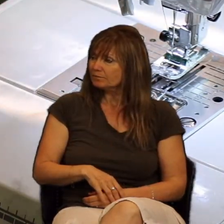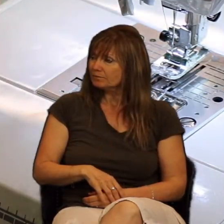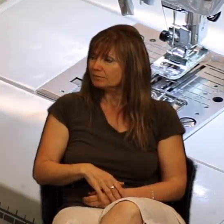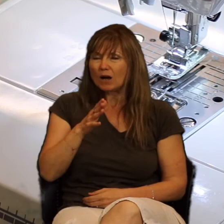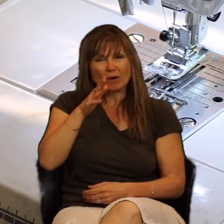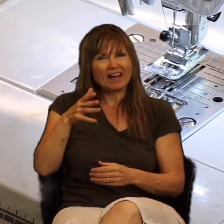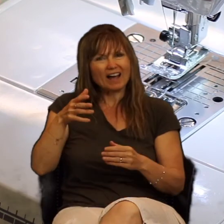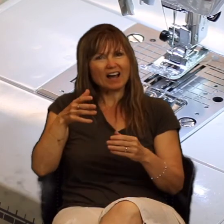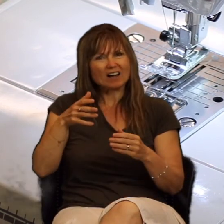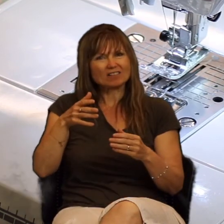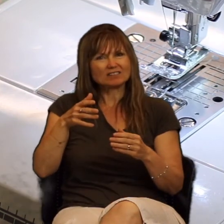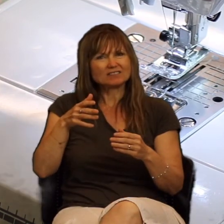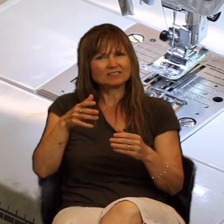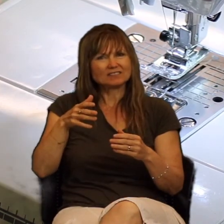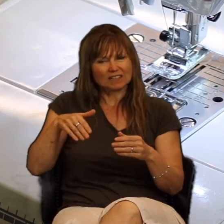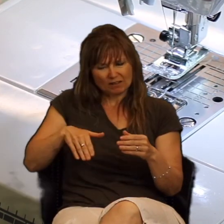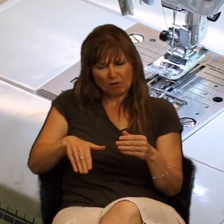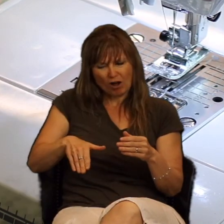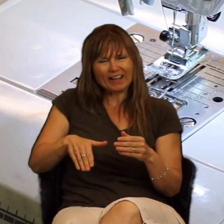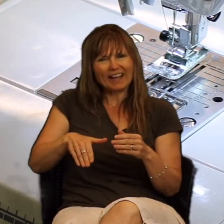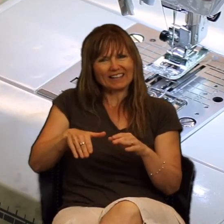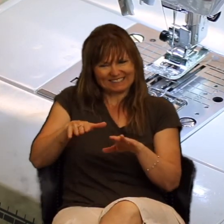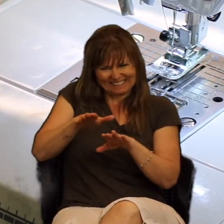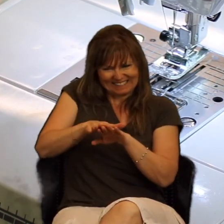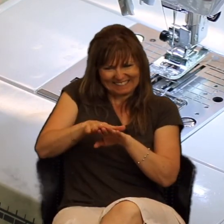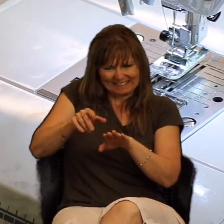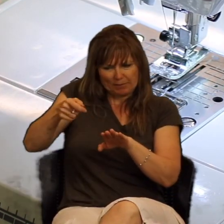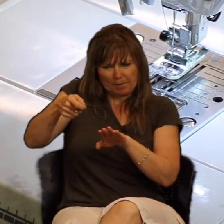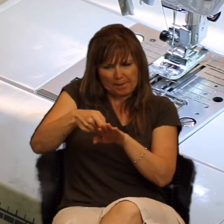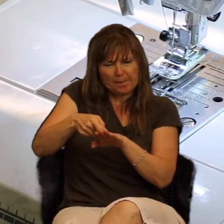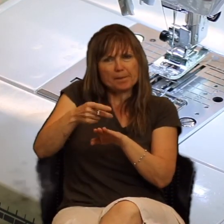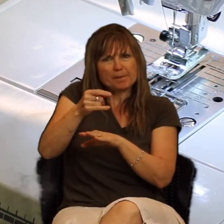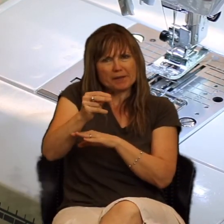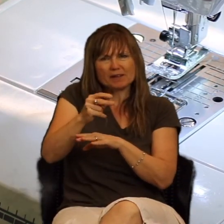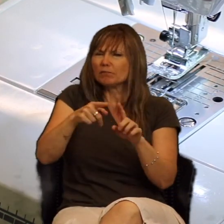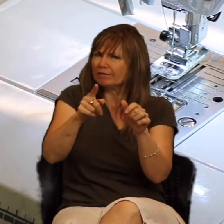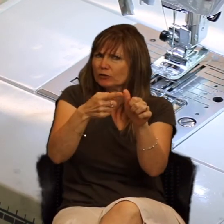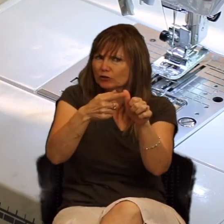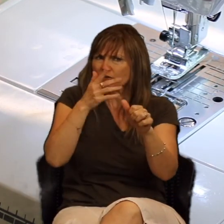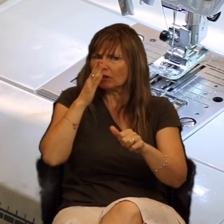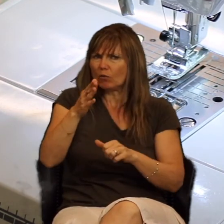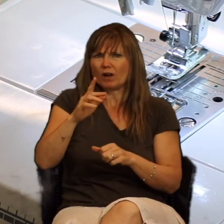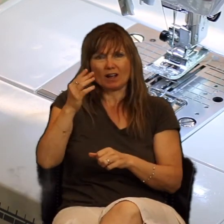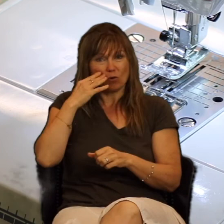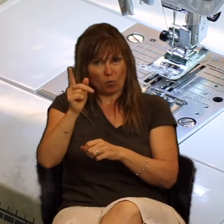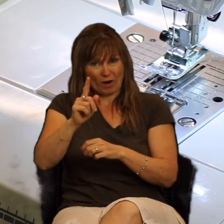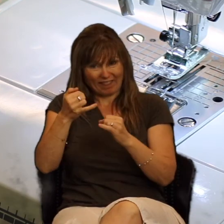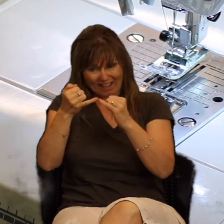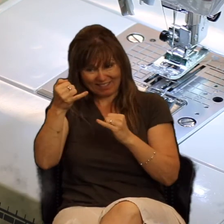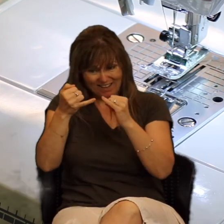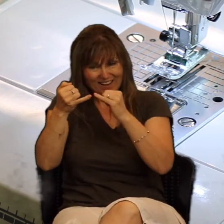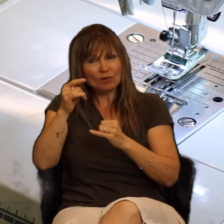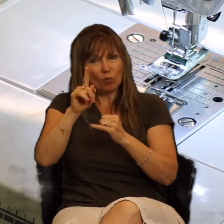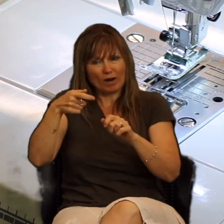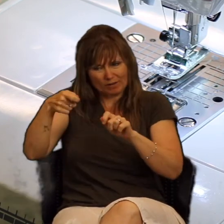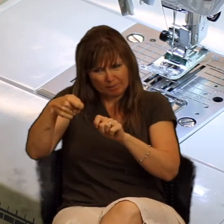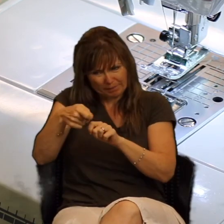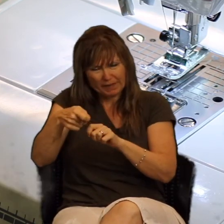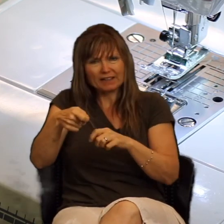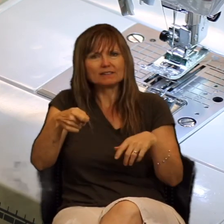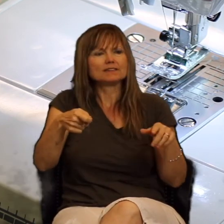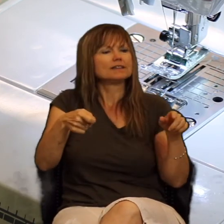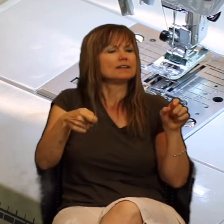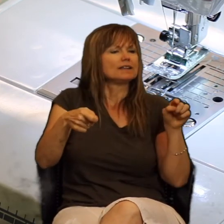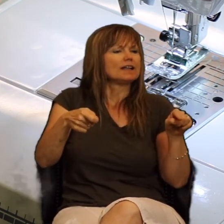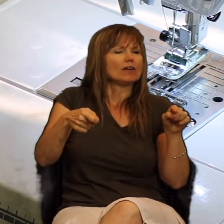I'm actually just gonna stick a pin real quick so I know where that line is. On each side, I'll just show